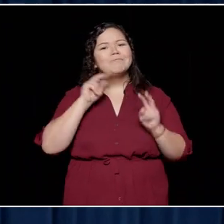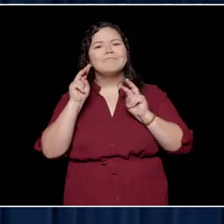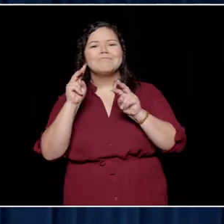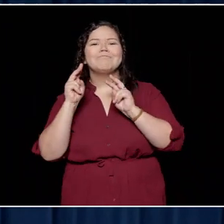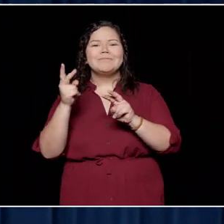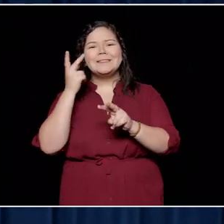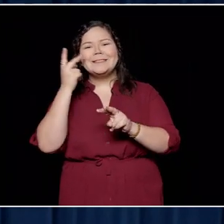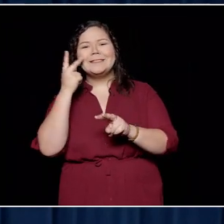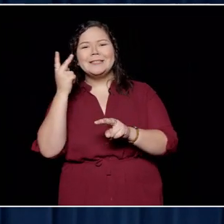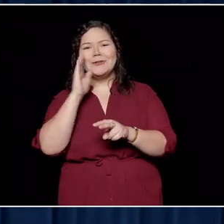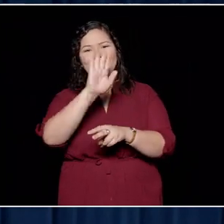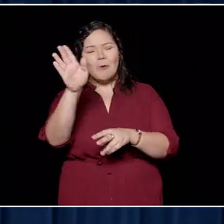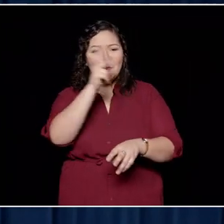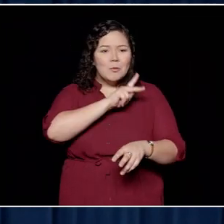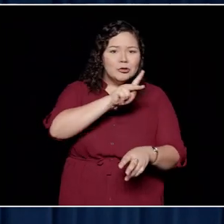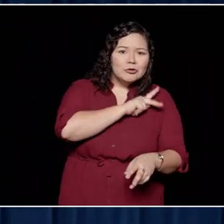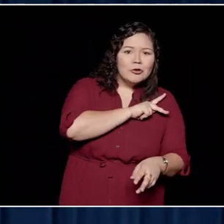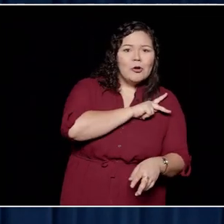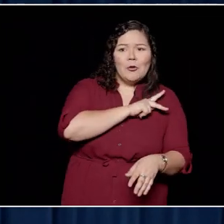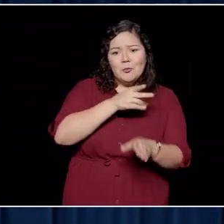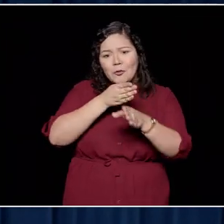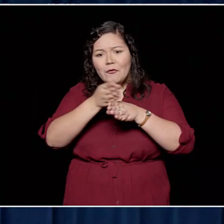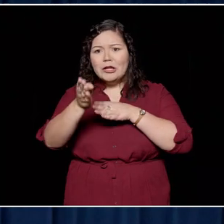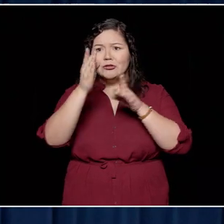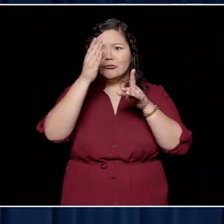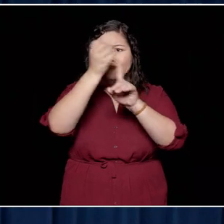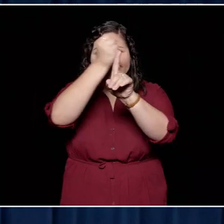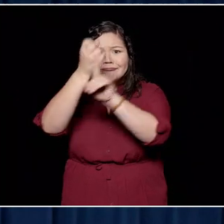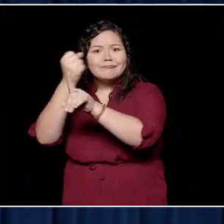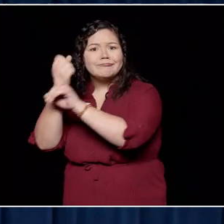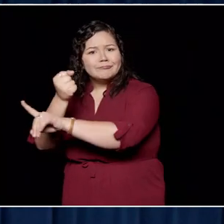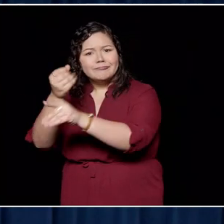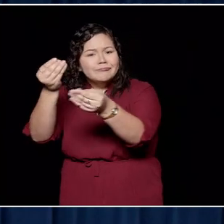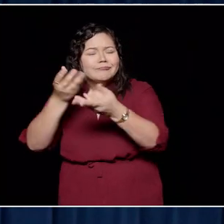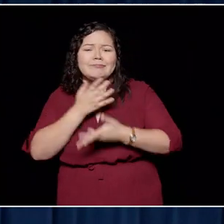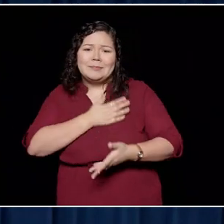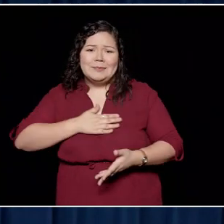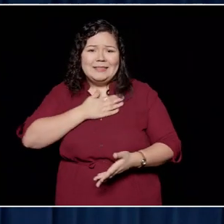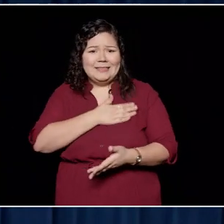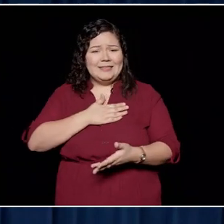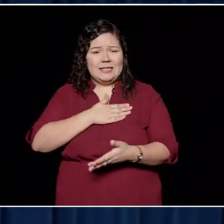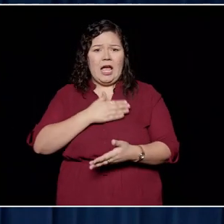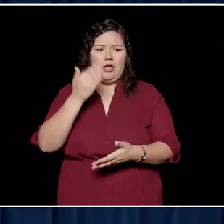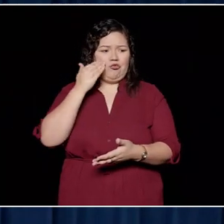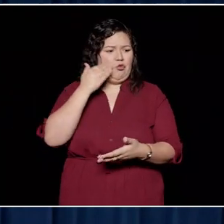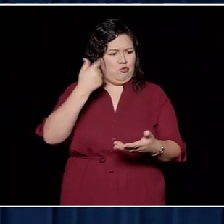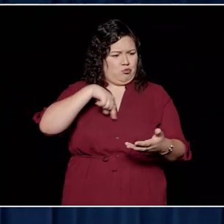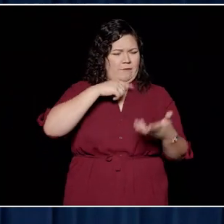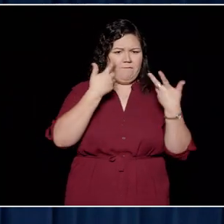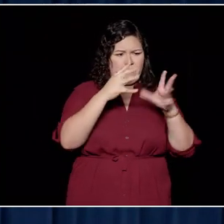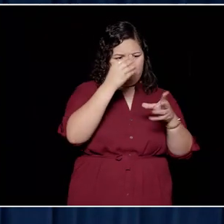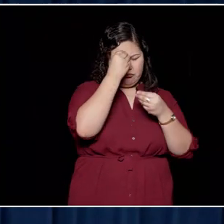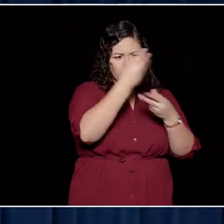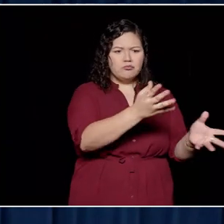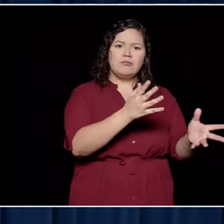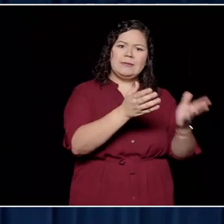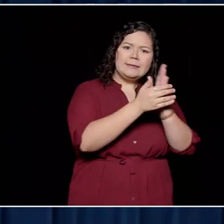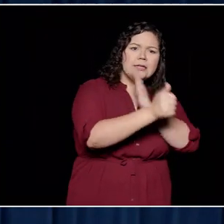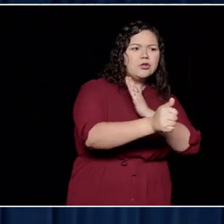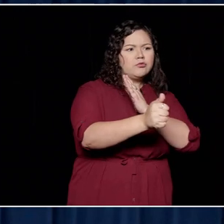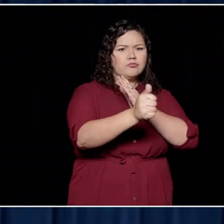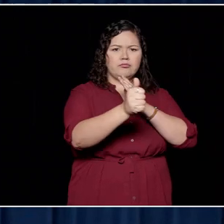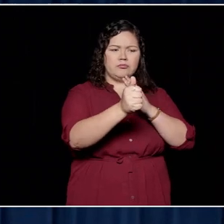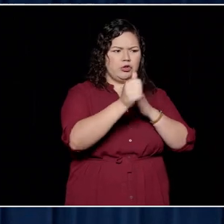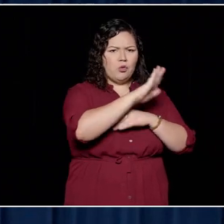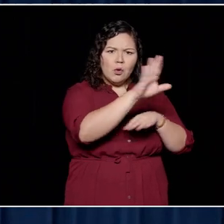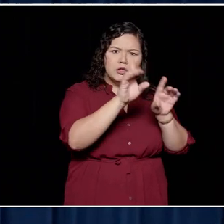hearing about your personal and professional achievements as you build upon the foundation of your degree and